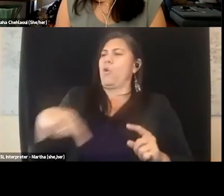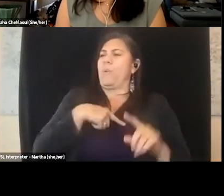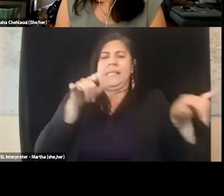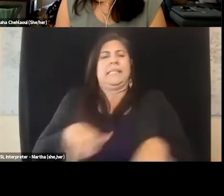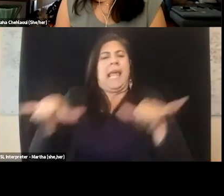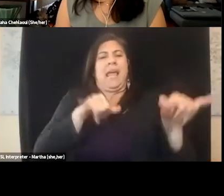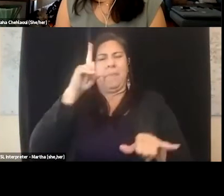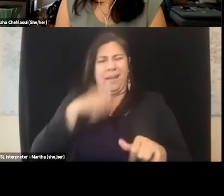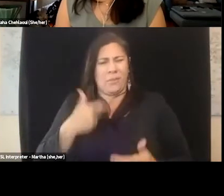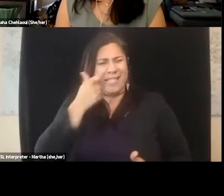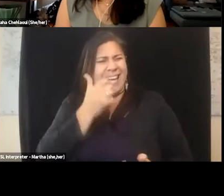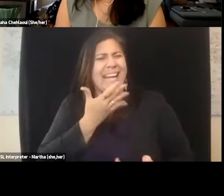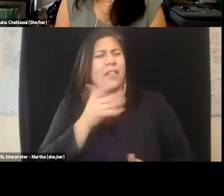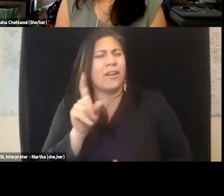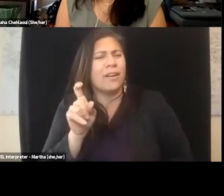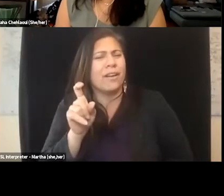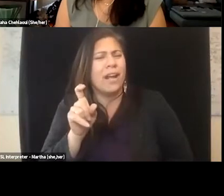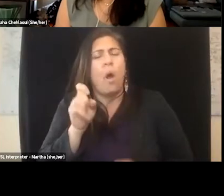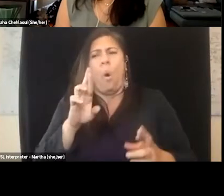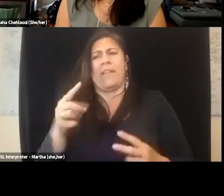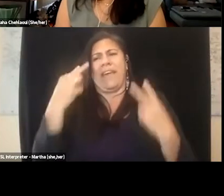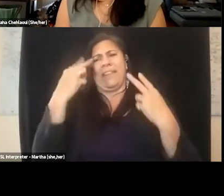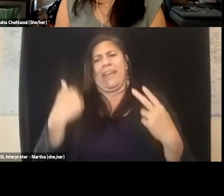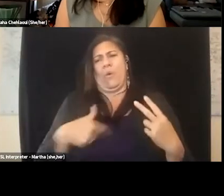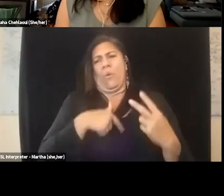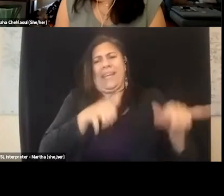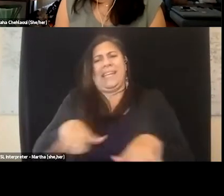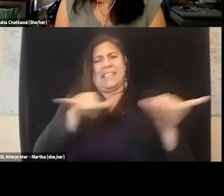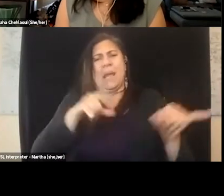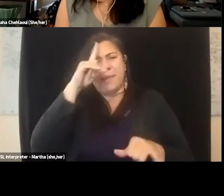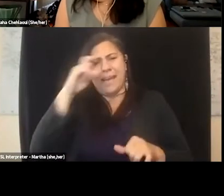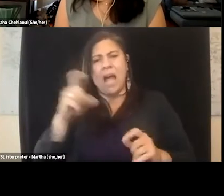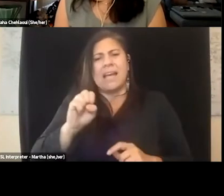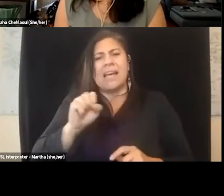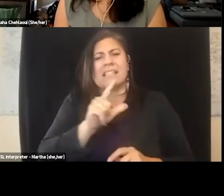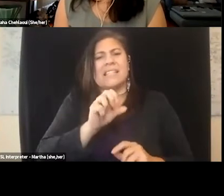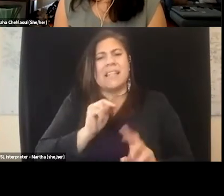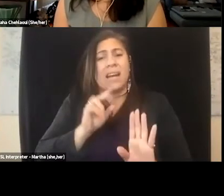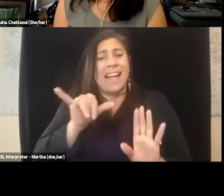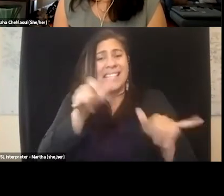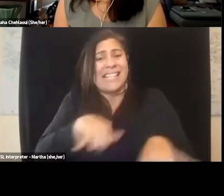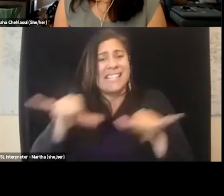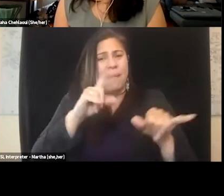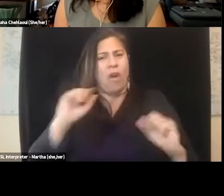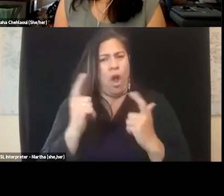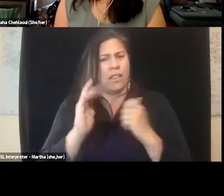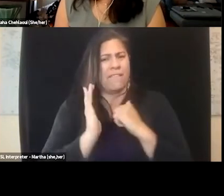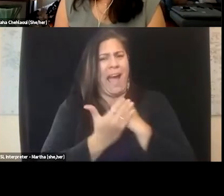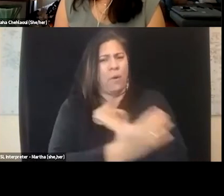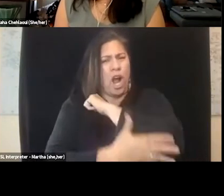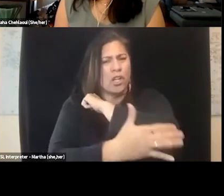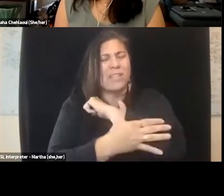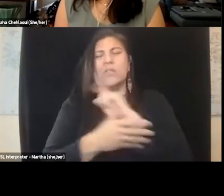skin color, or they consider us the same because they think Islam is a majority religion in our countries. What is it that connect